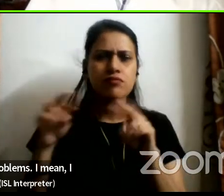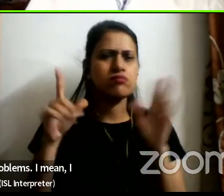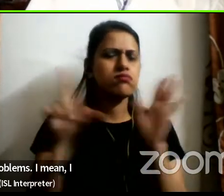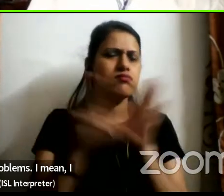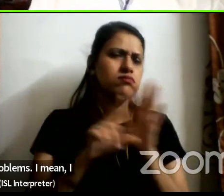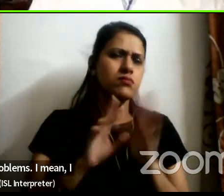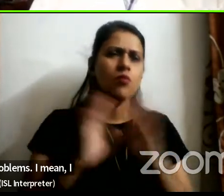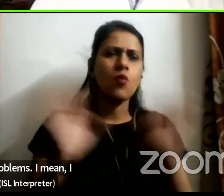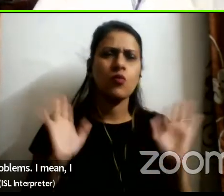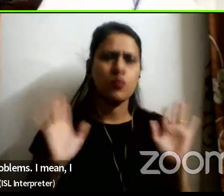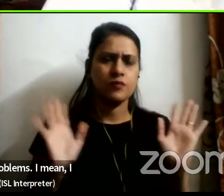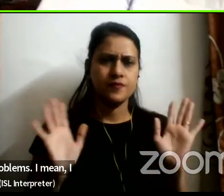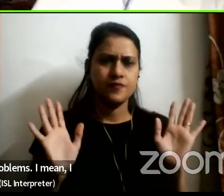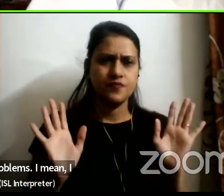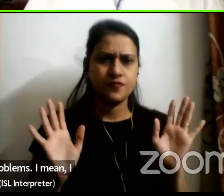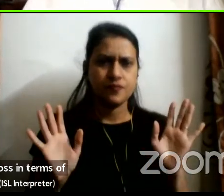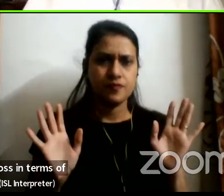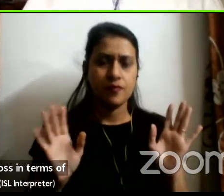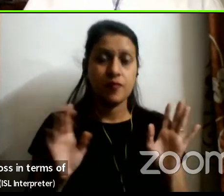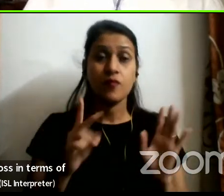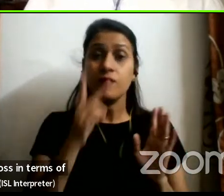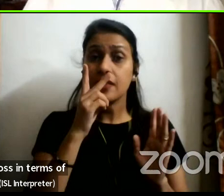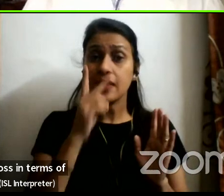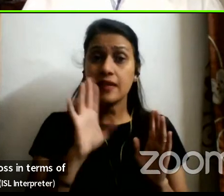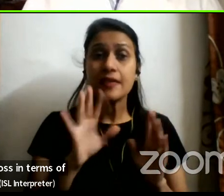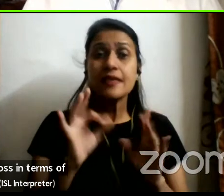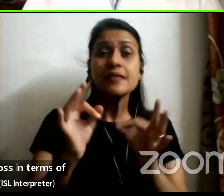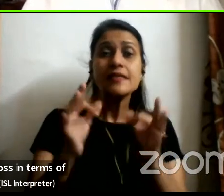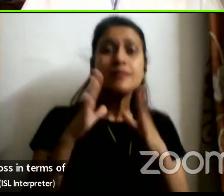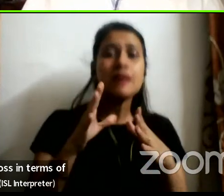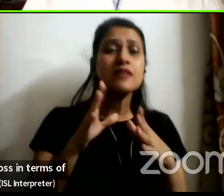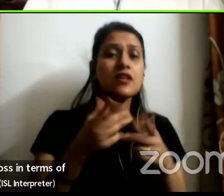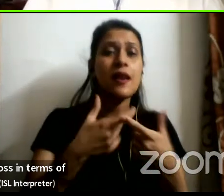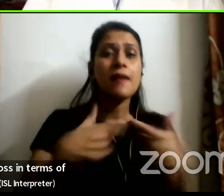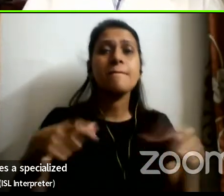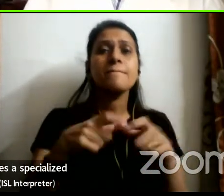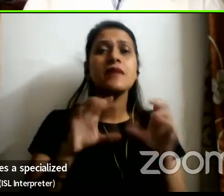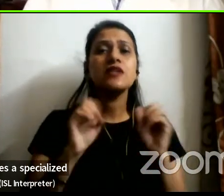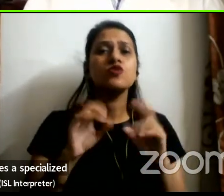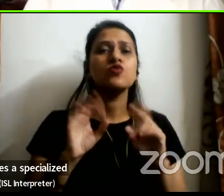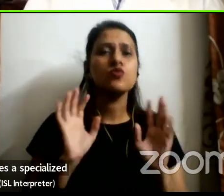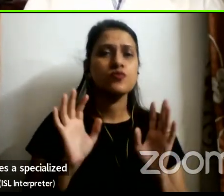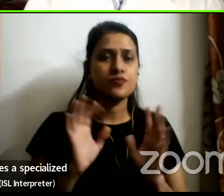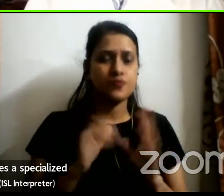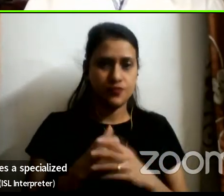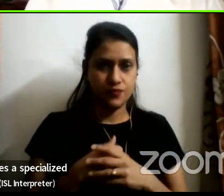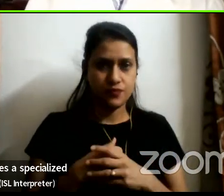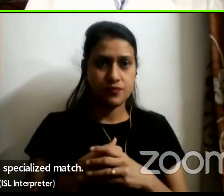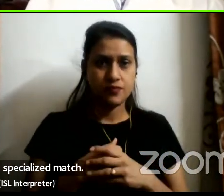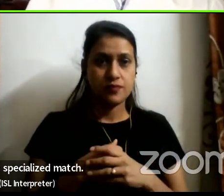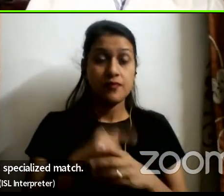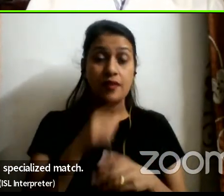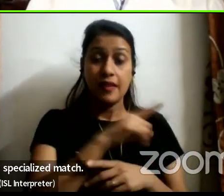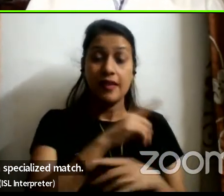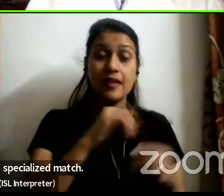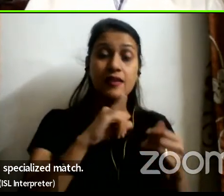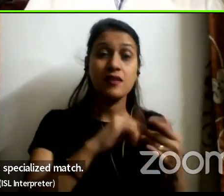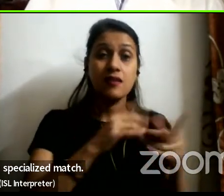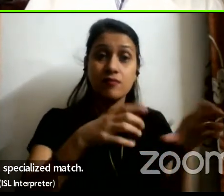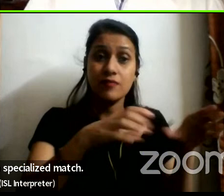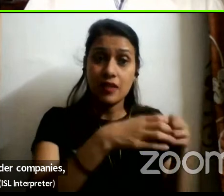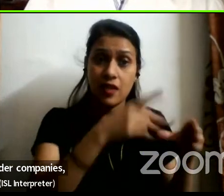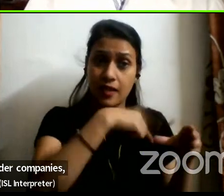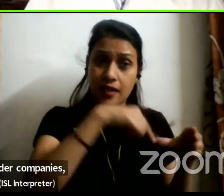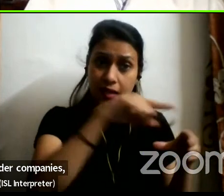of appellate tribunal, because the statute enables a specialized bench. Now, the statute also goes ahead under Companies Act again, and